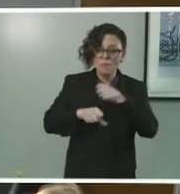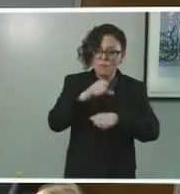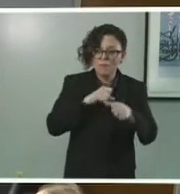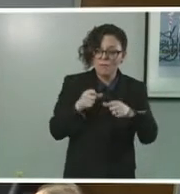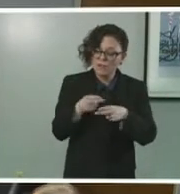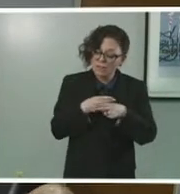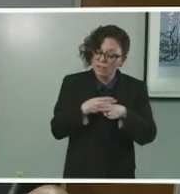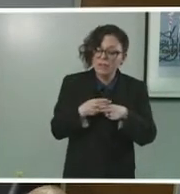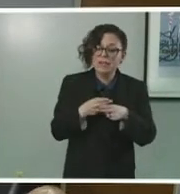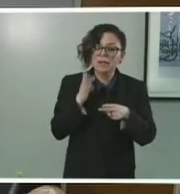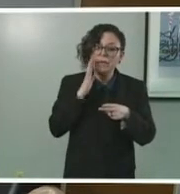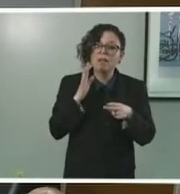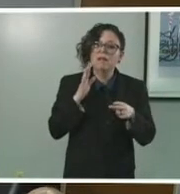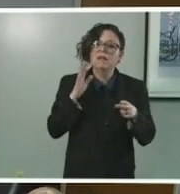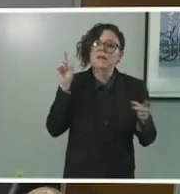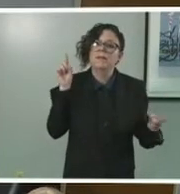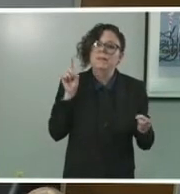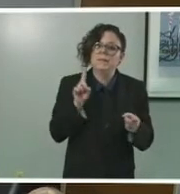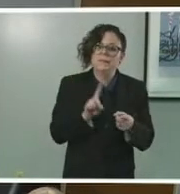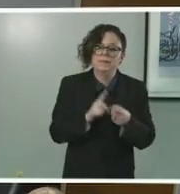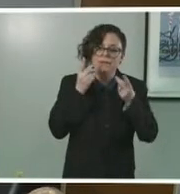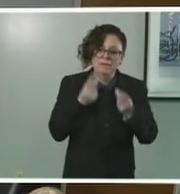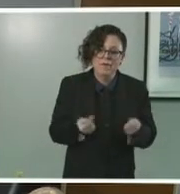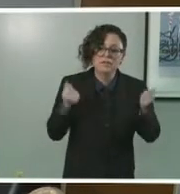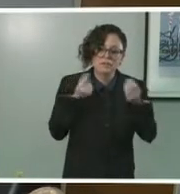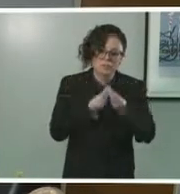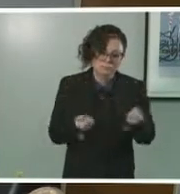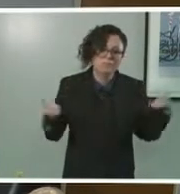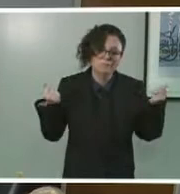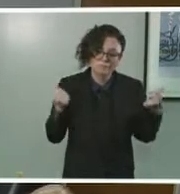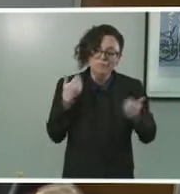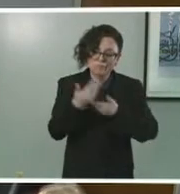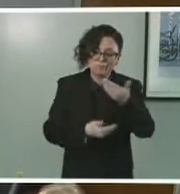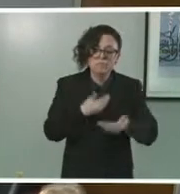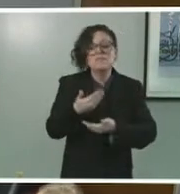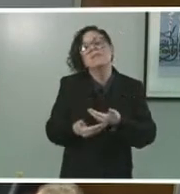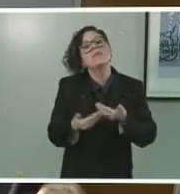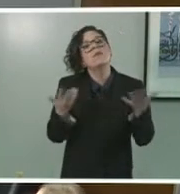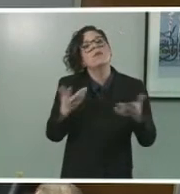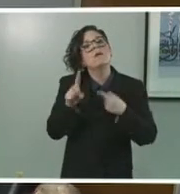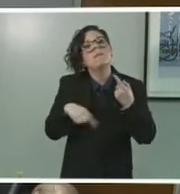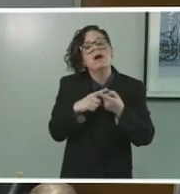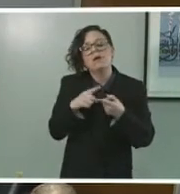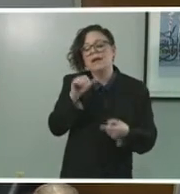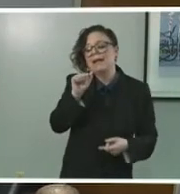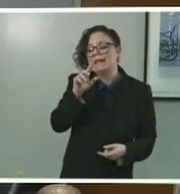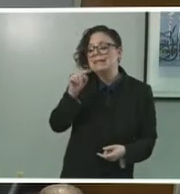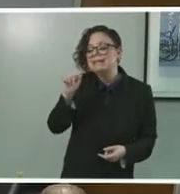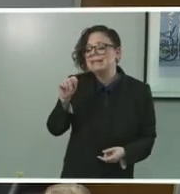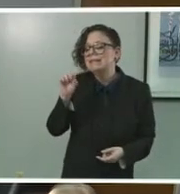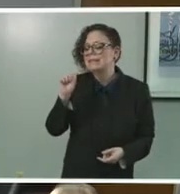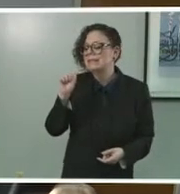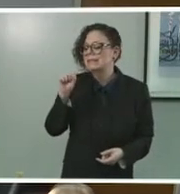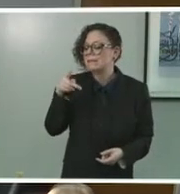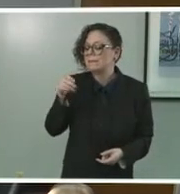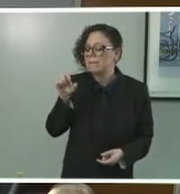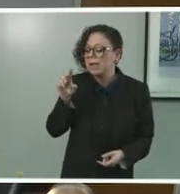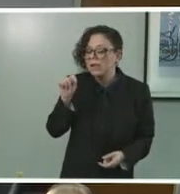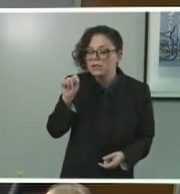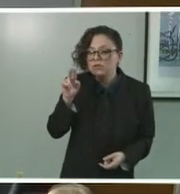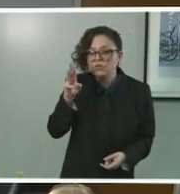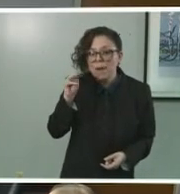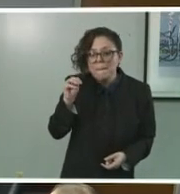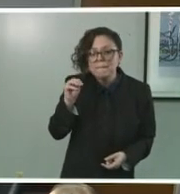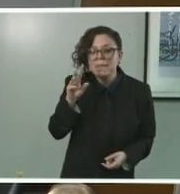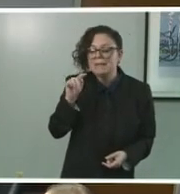other end. What about AT&T, Spectrum, like telecom and cable technicians?